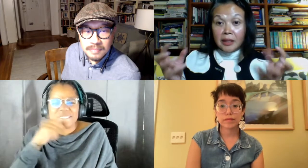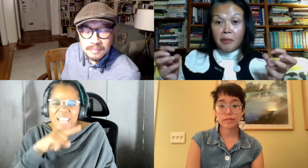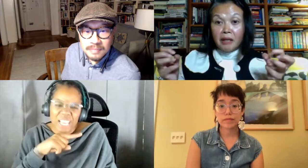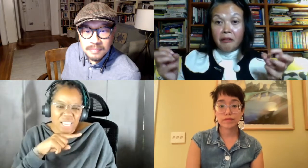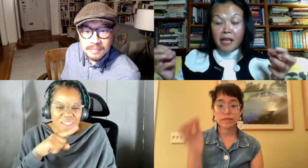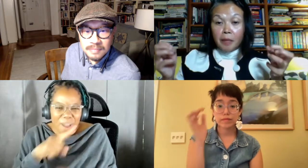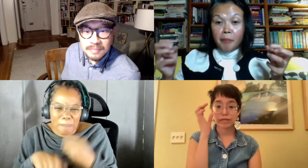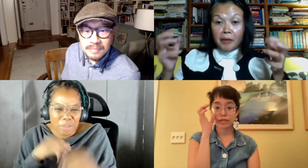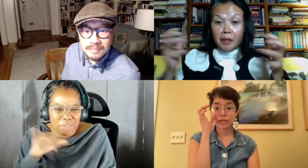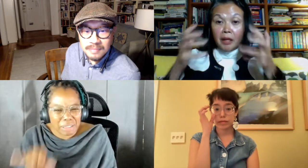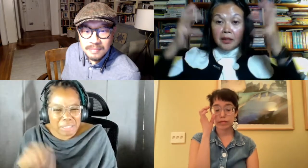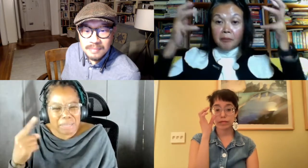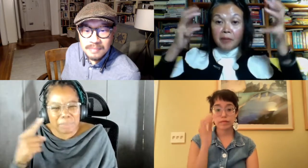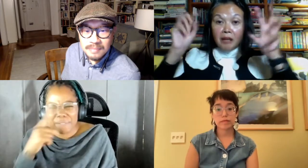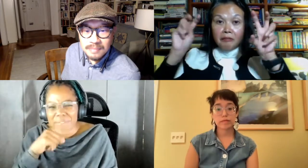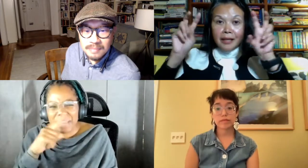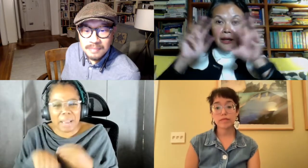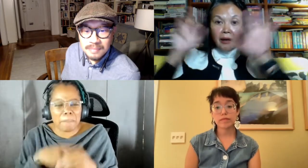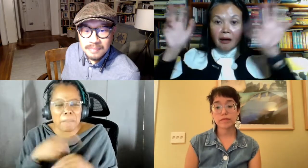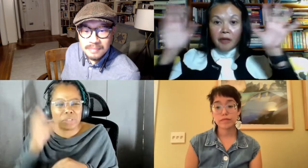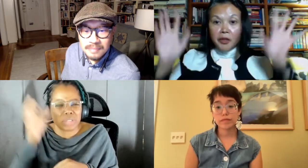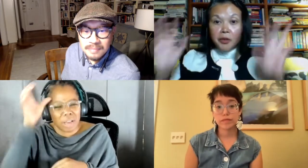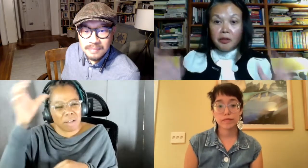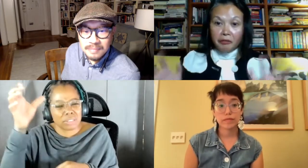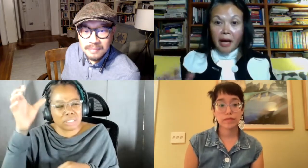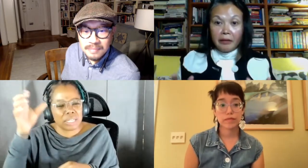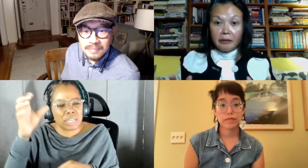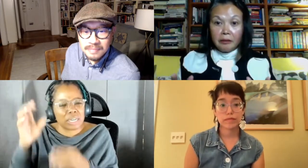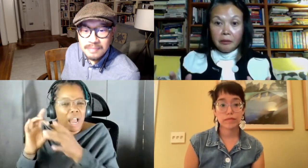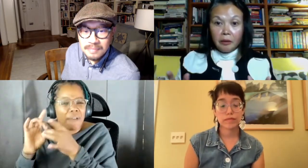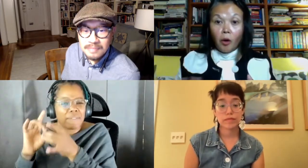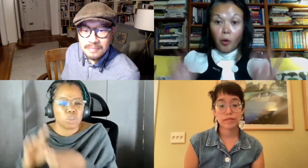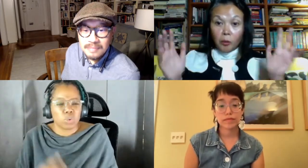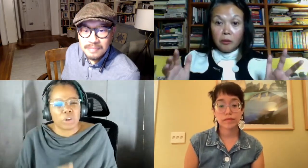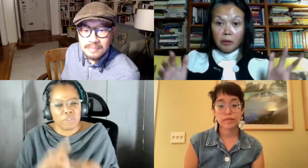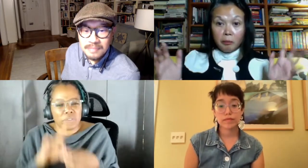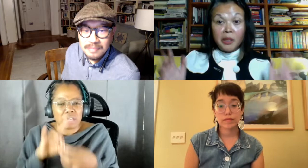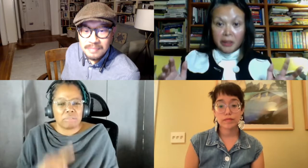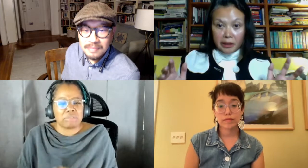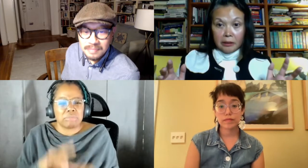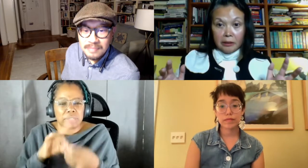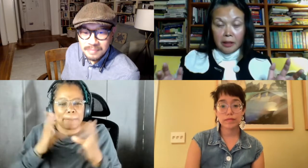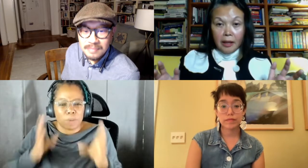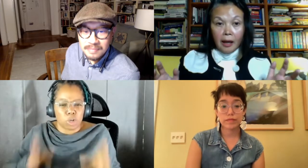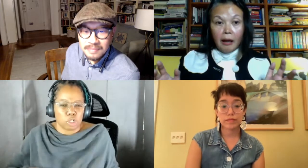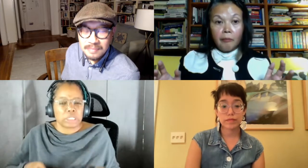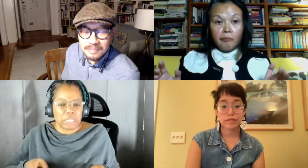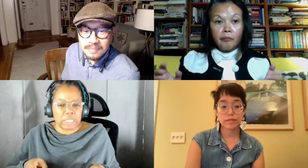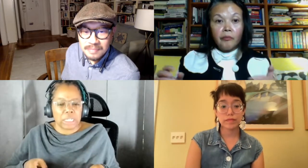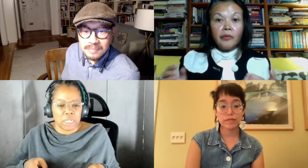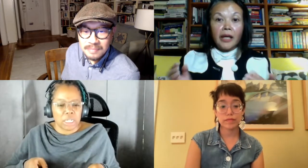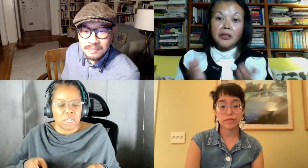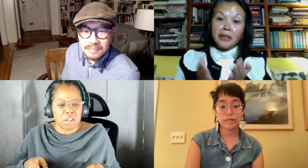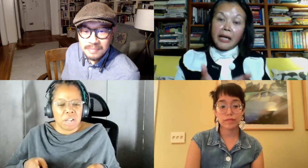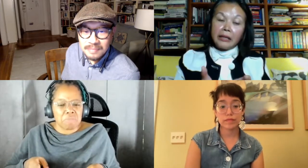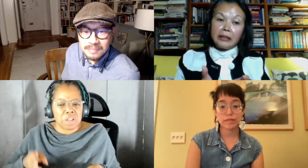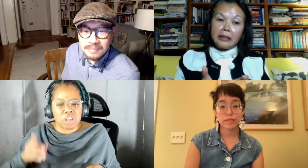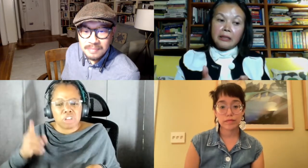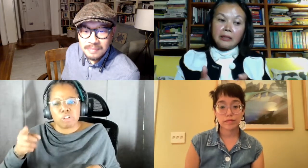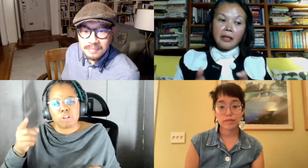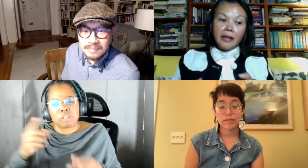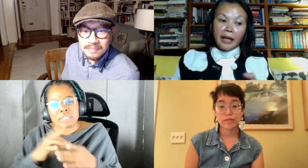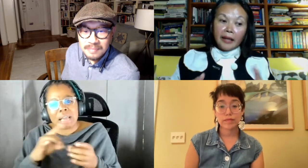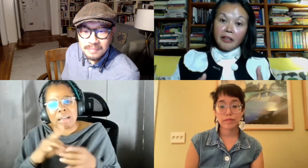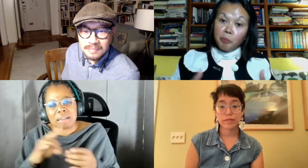There's something fake about the concept of a unified whole person. That you're saying